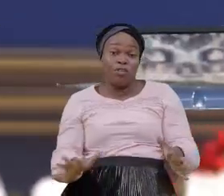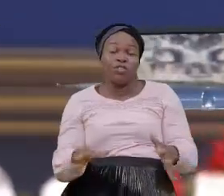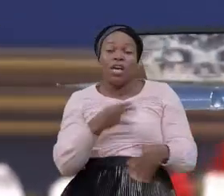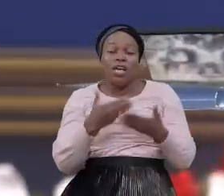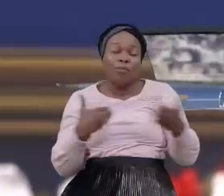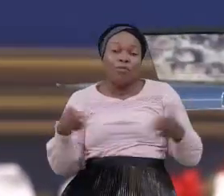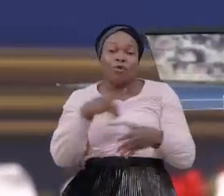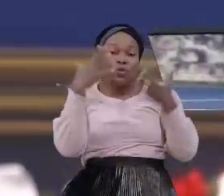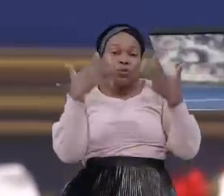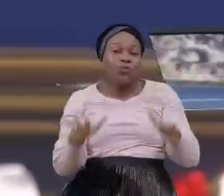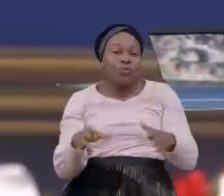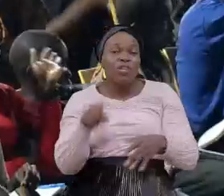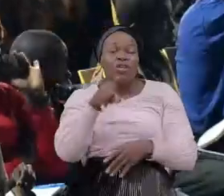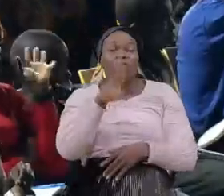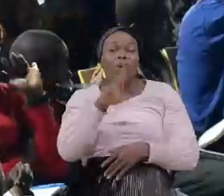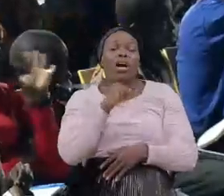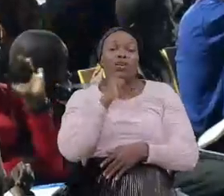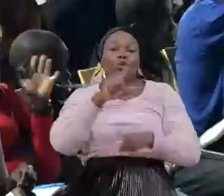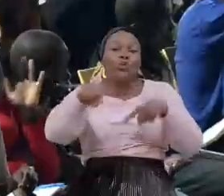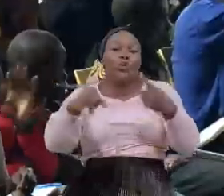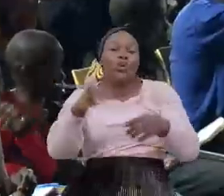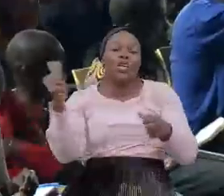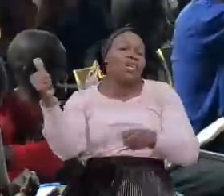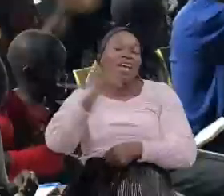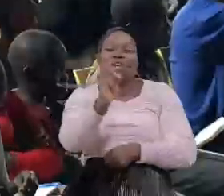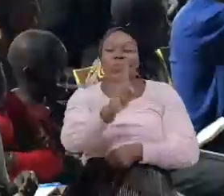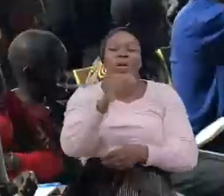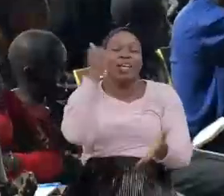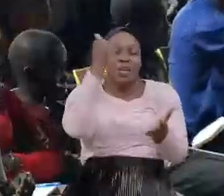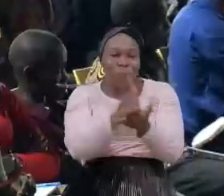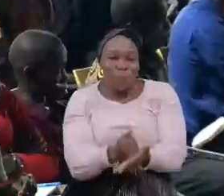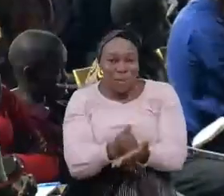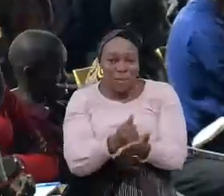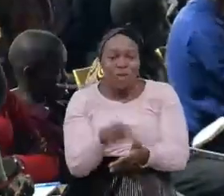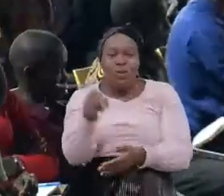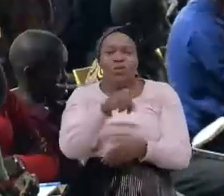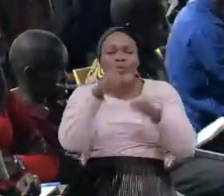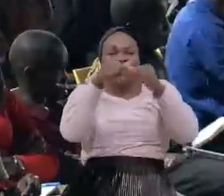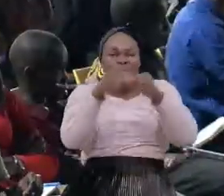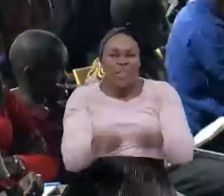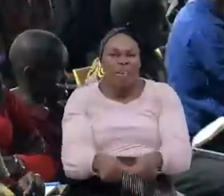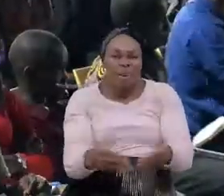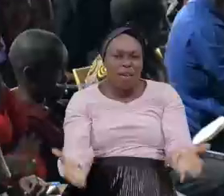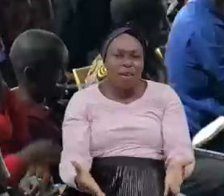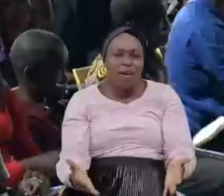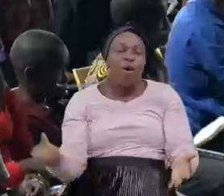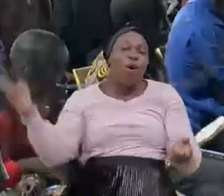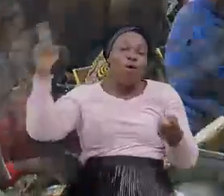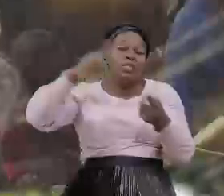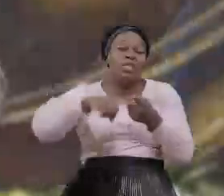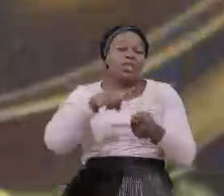going anywhere. You stay here until you finish